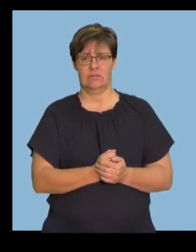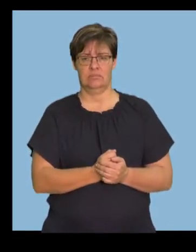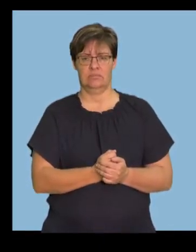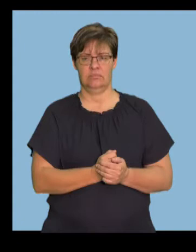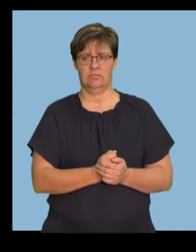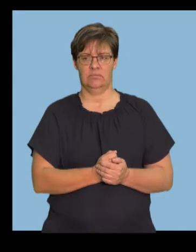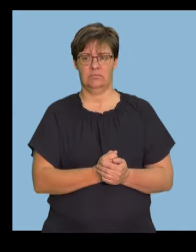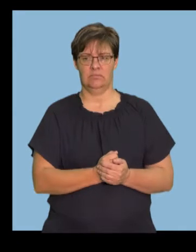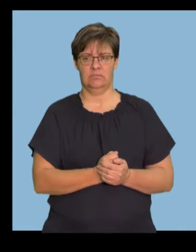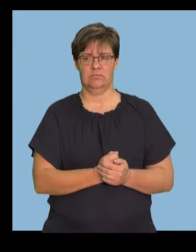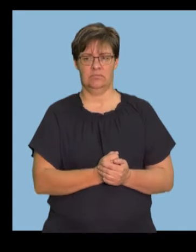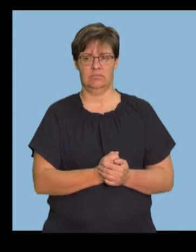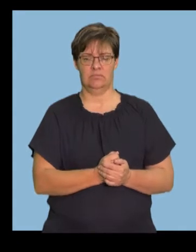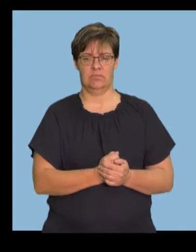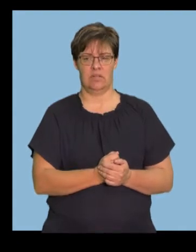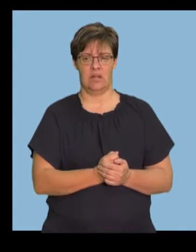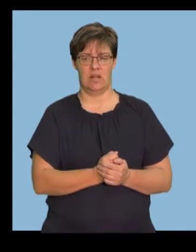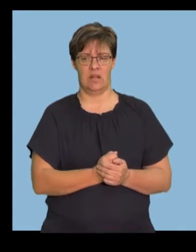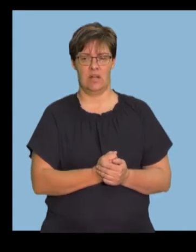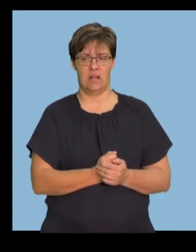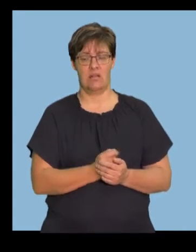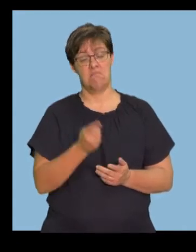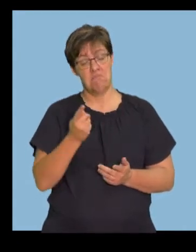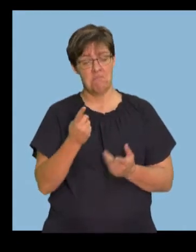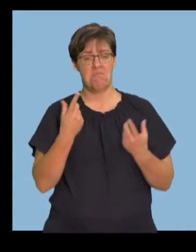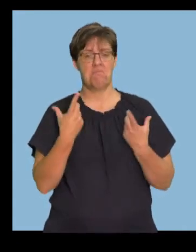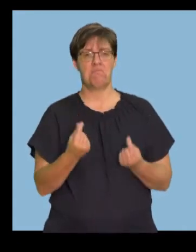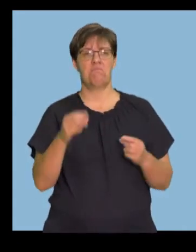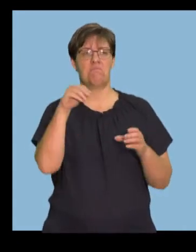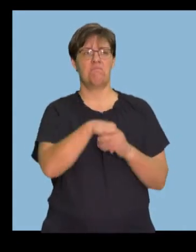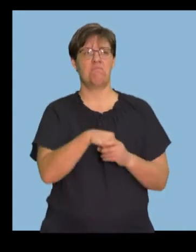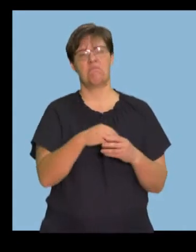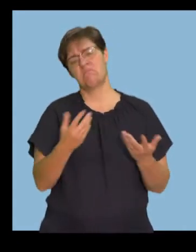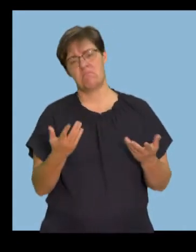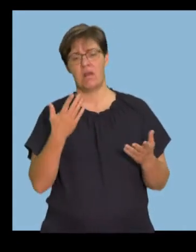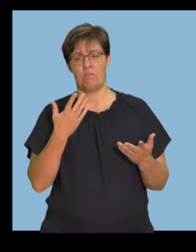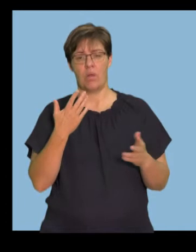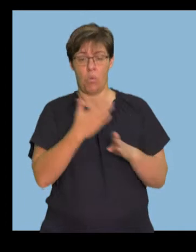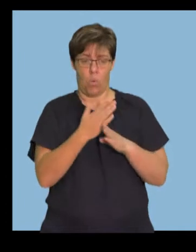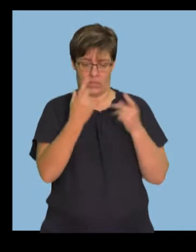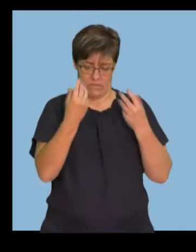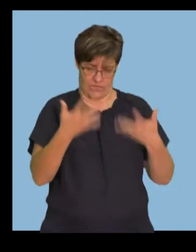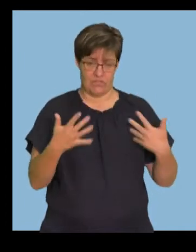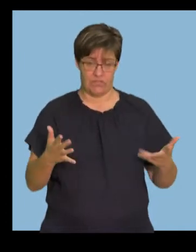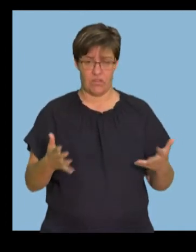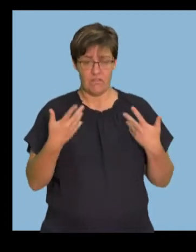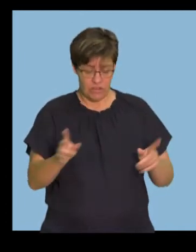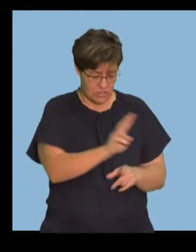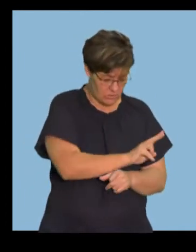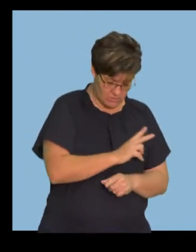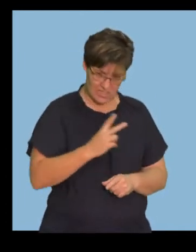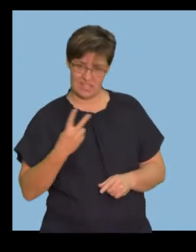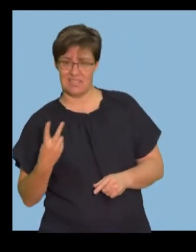This is conversion of energy, okay? Which has to do with work done, okay?